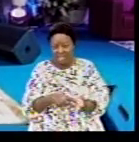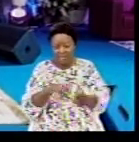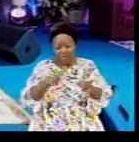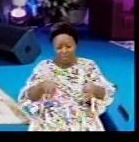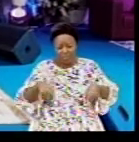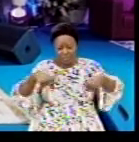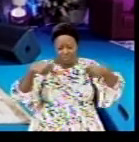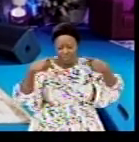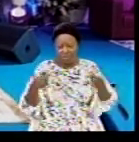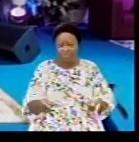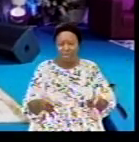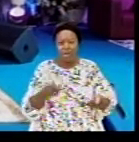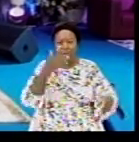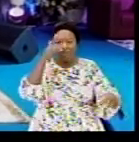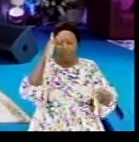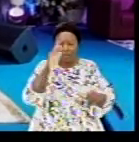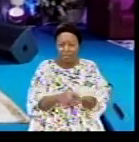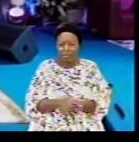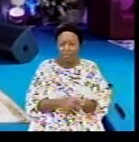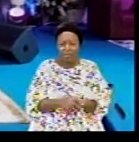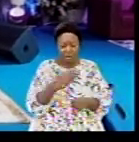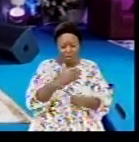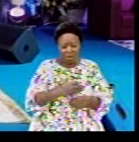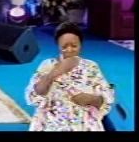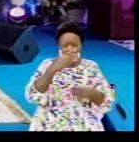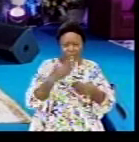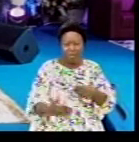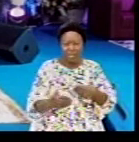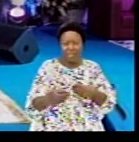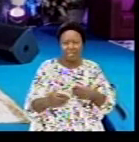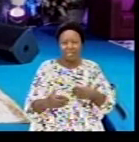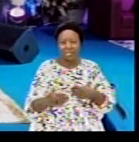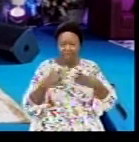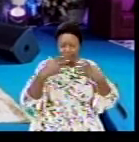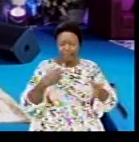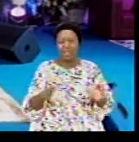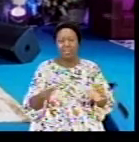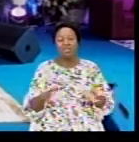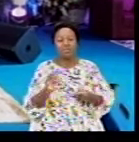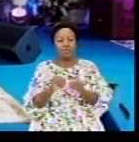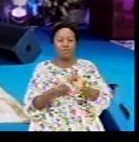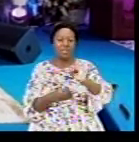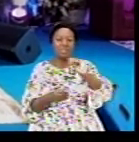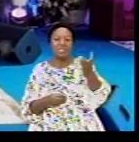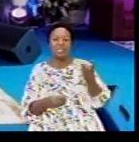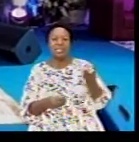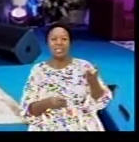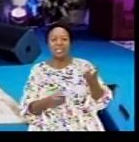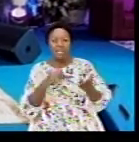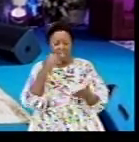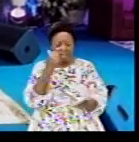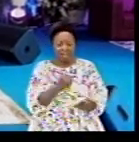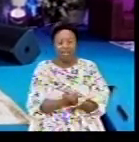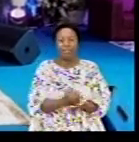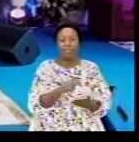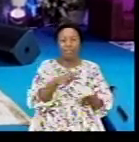provision, pledge, complete, consummated. Number six. Amen